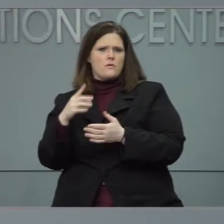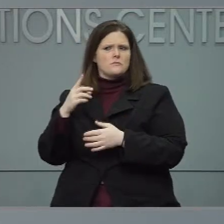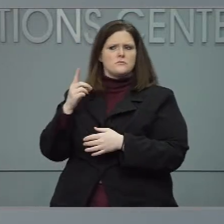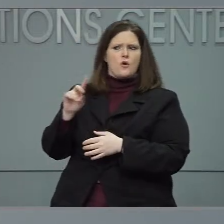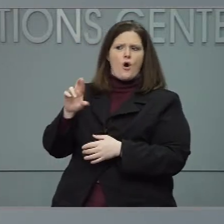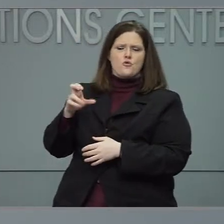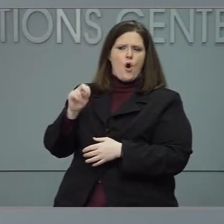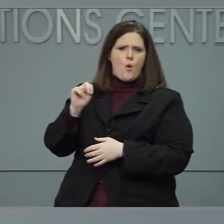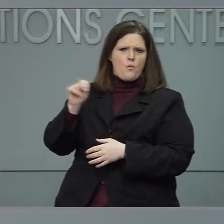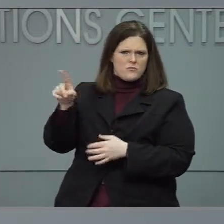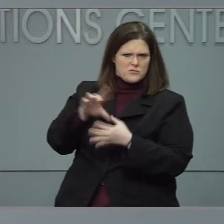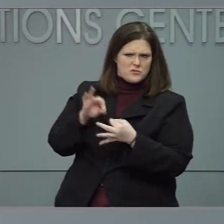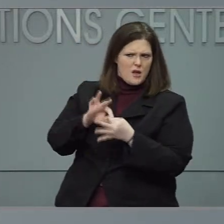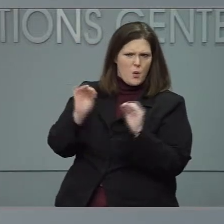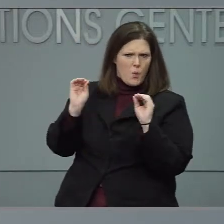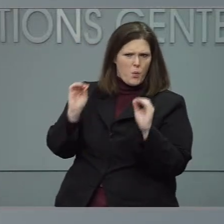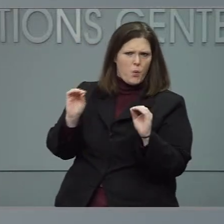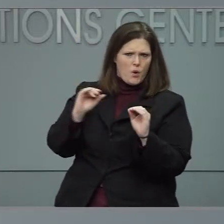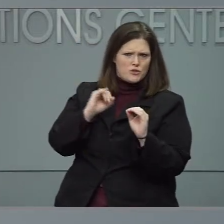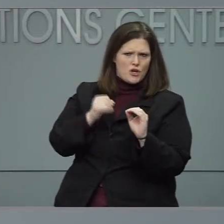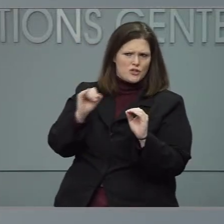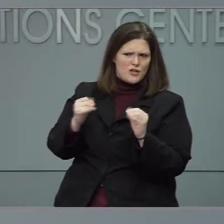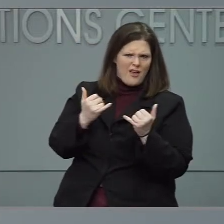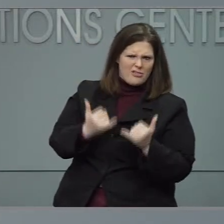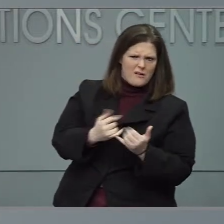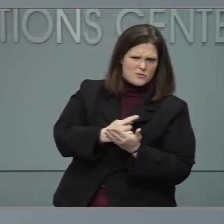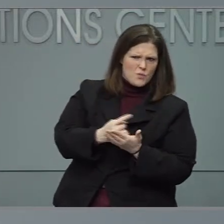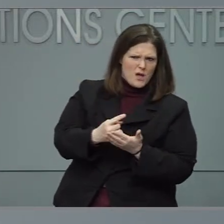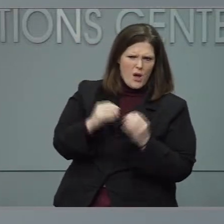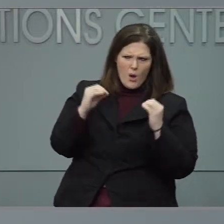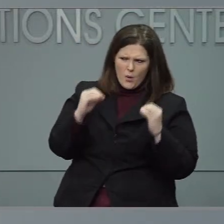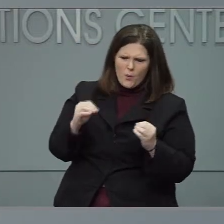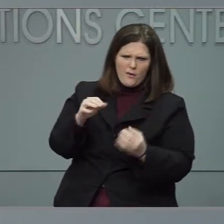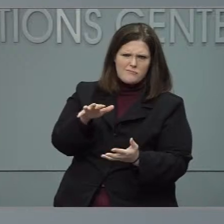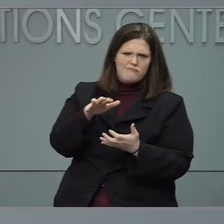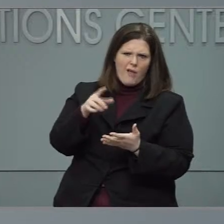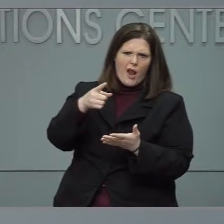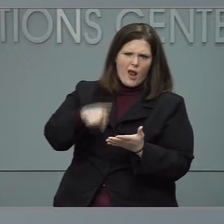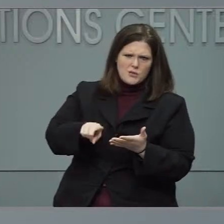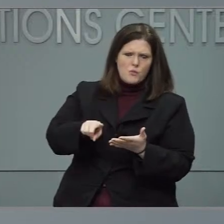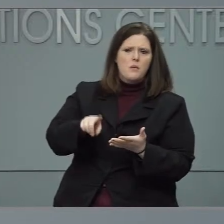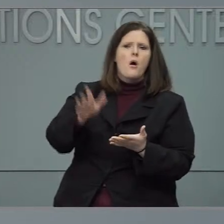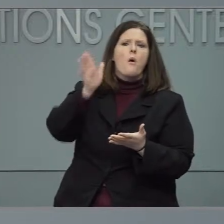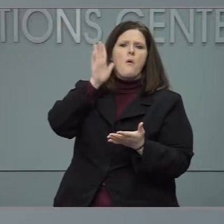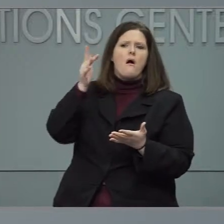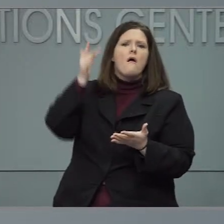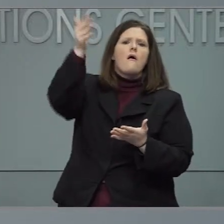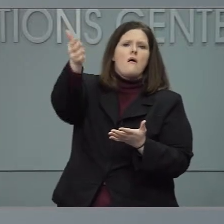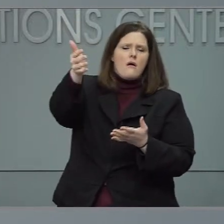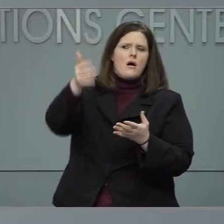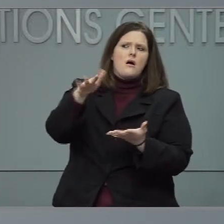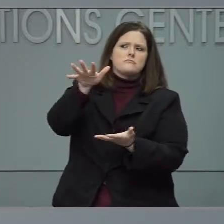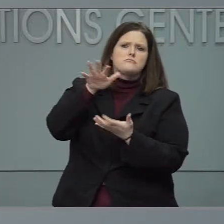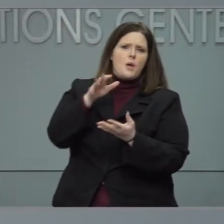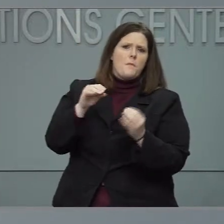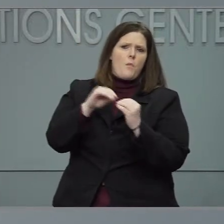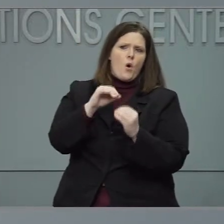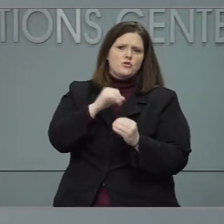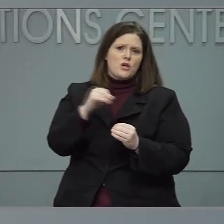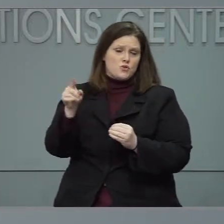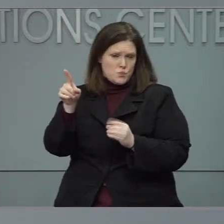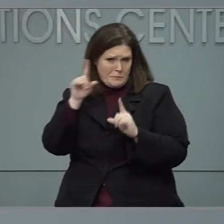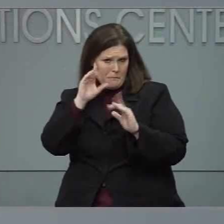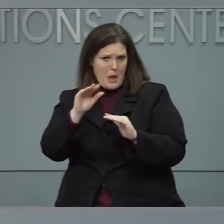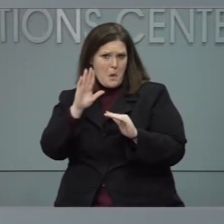doses coming this week or next week. Do you anticipate that affecting the March 24th timetable for the